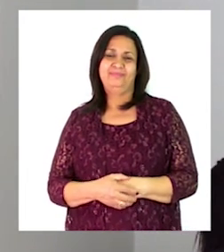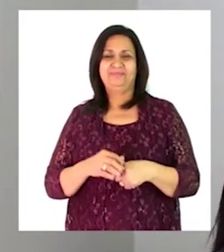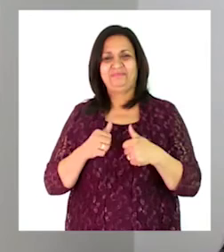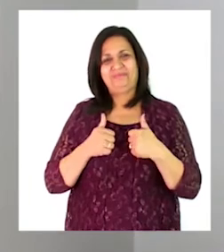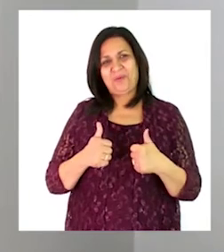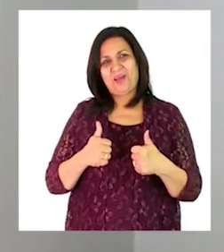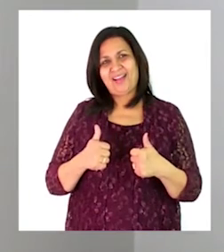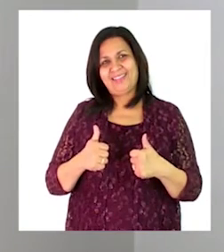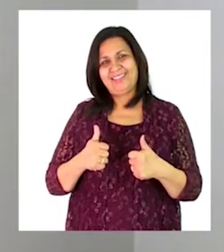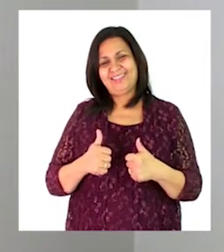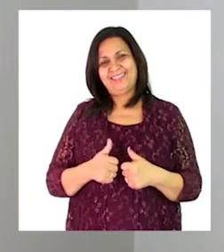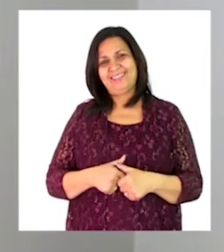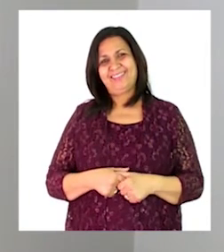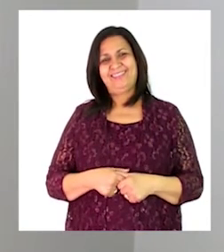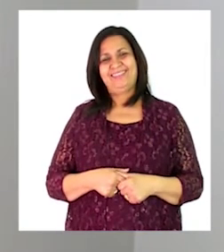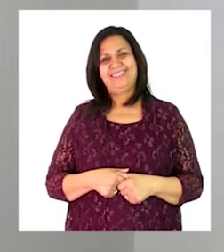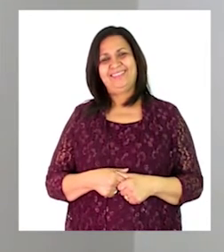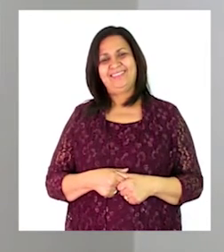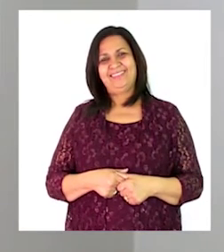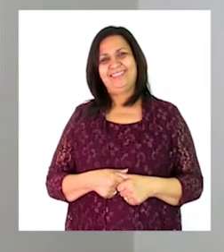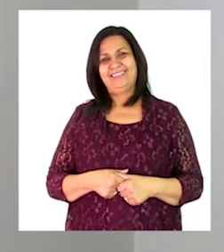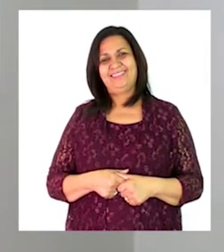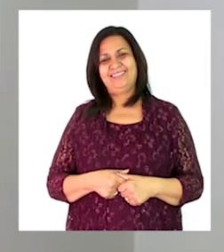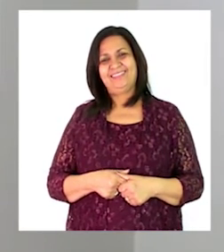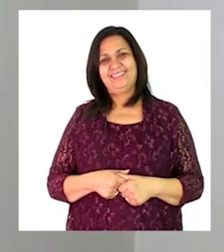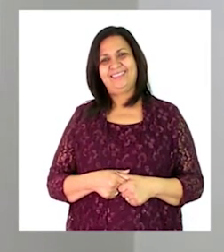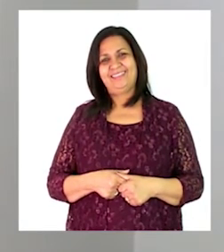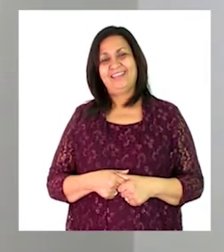done. That is very good. Now let's move back